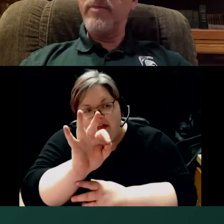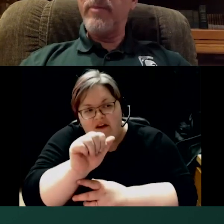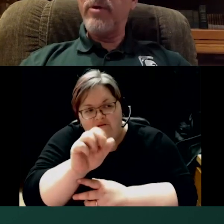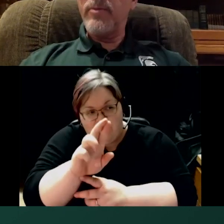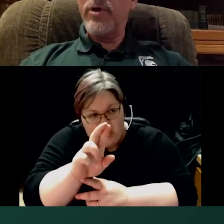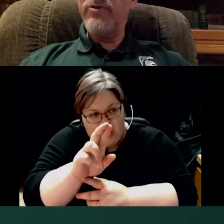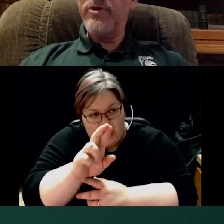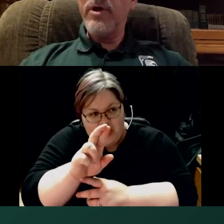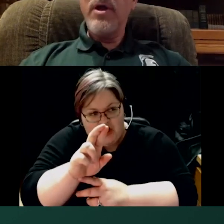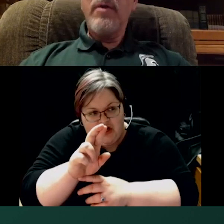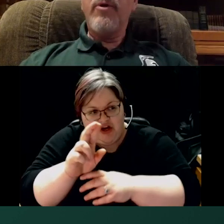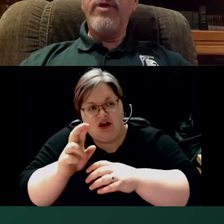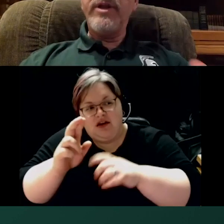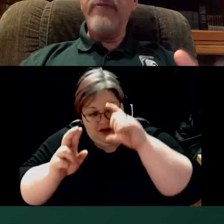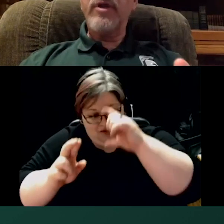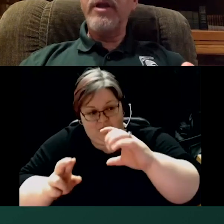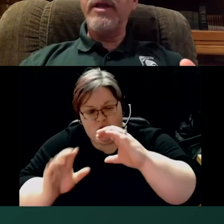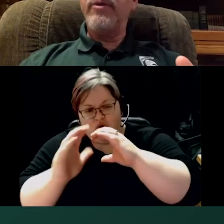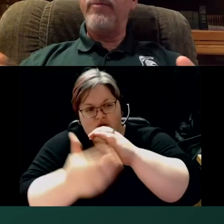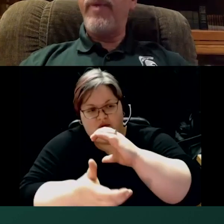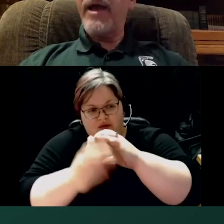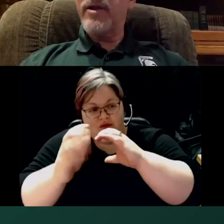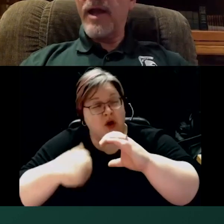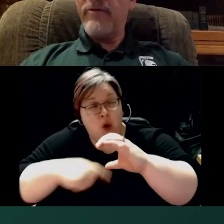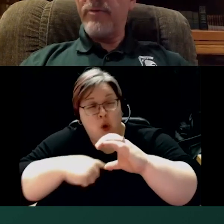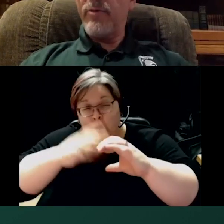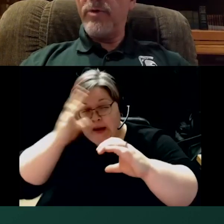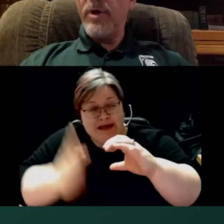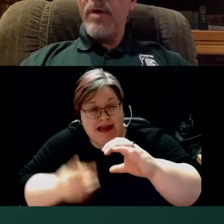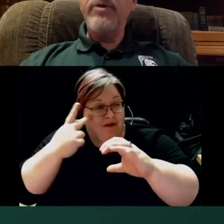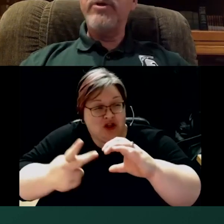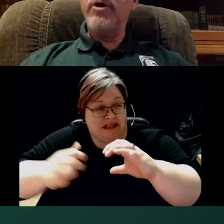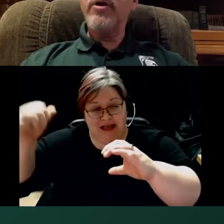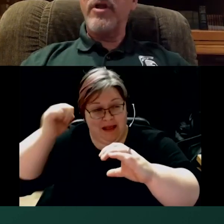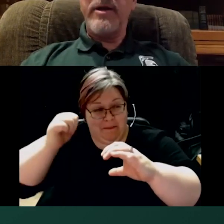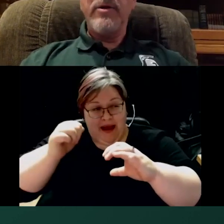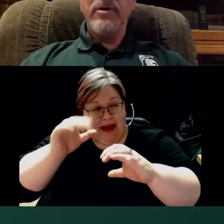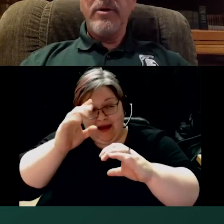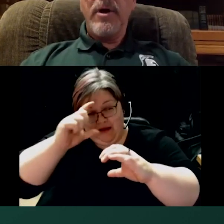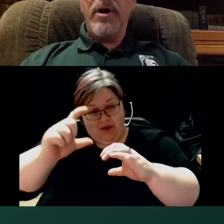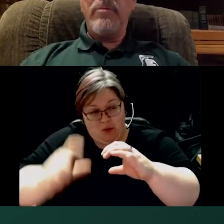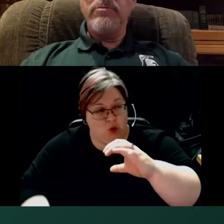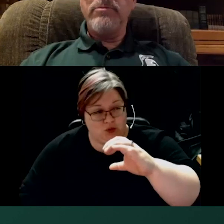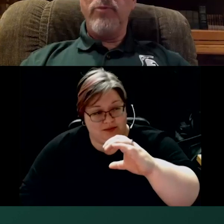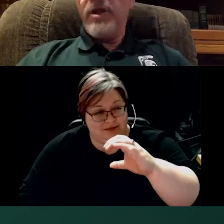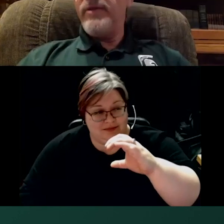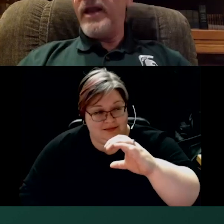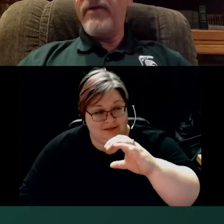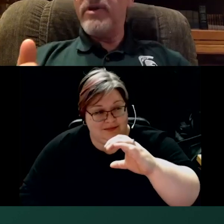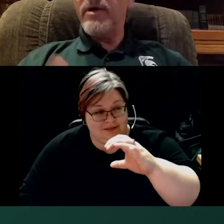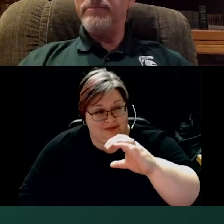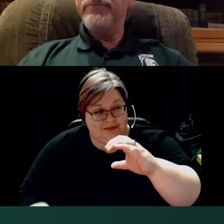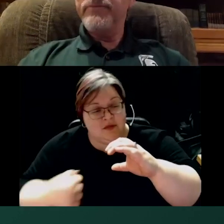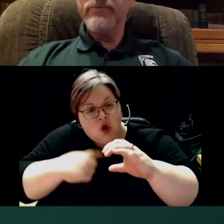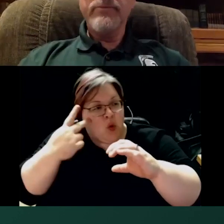talk a little bit about liberation, but we never see the back side of the moon. But the dark side, we see that